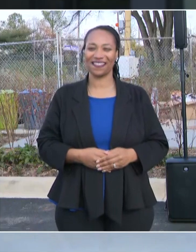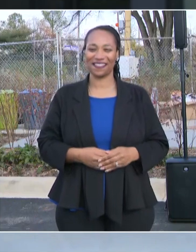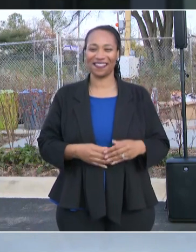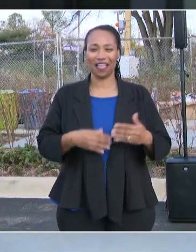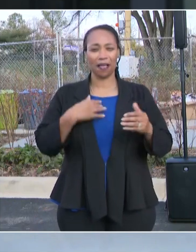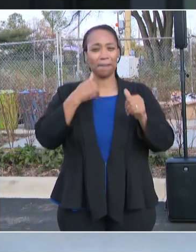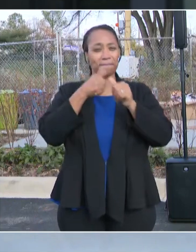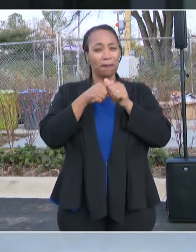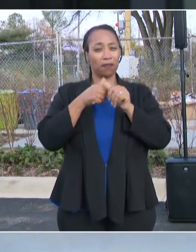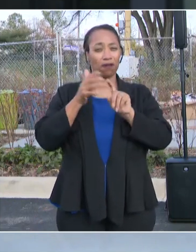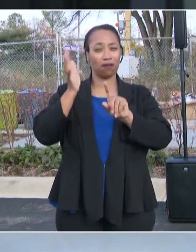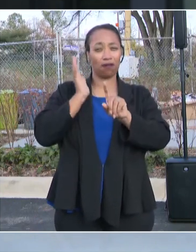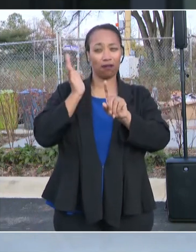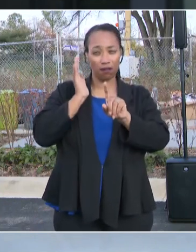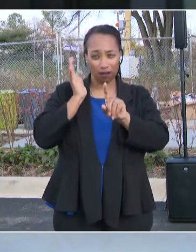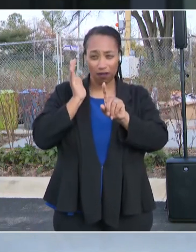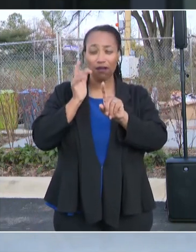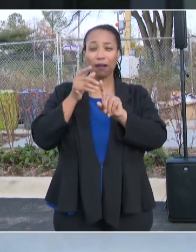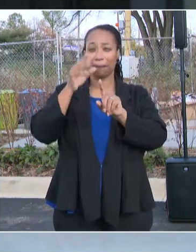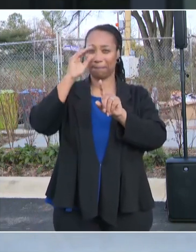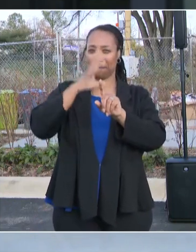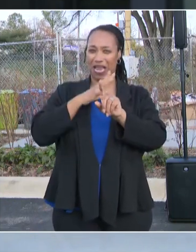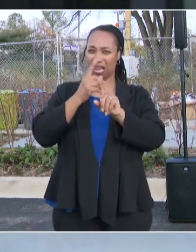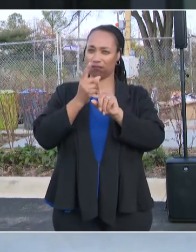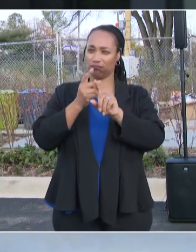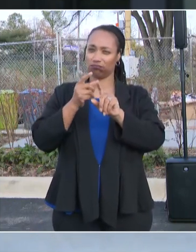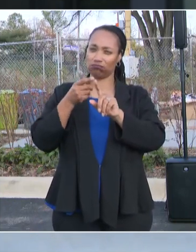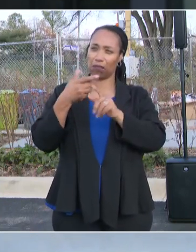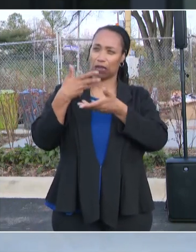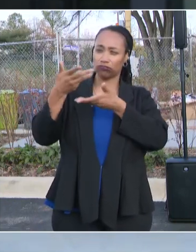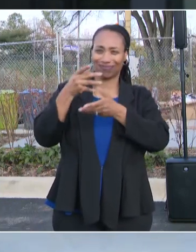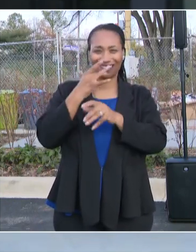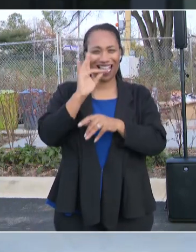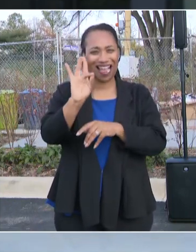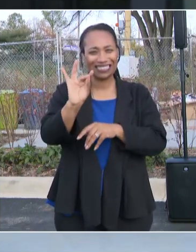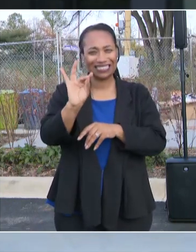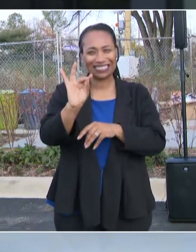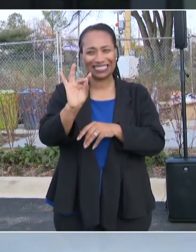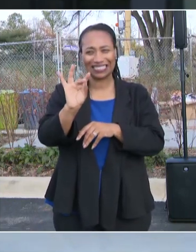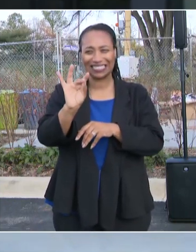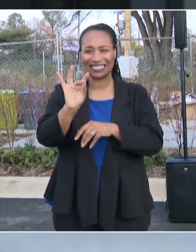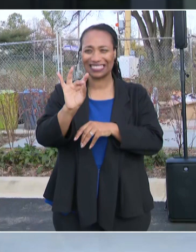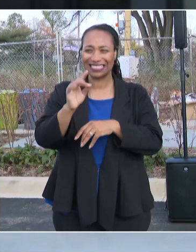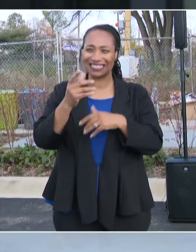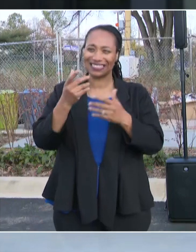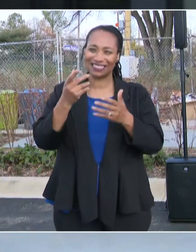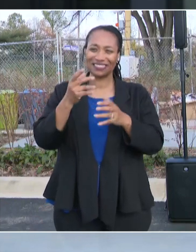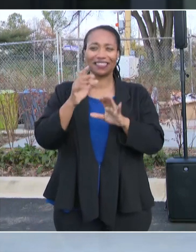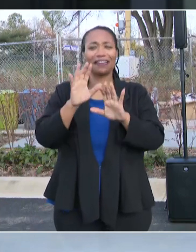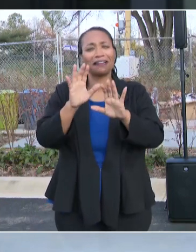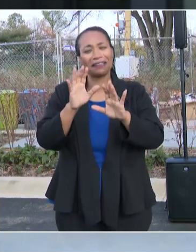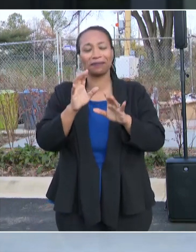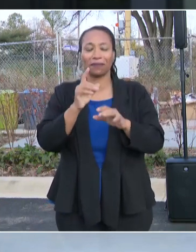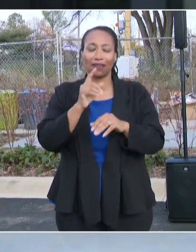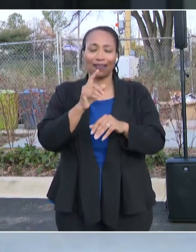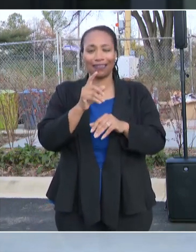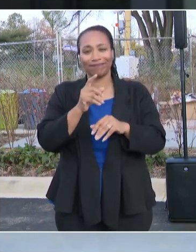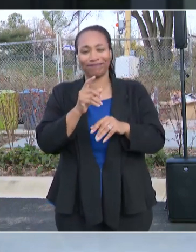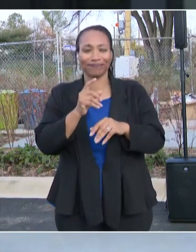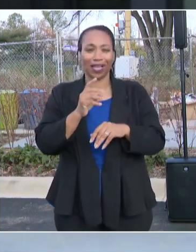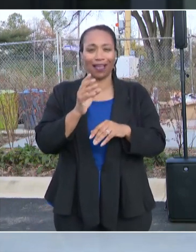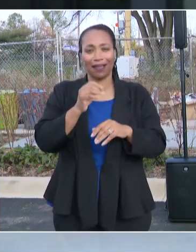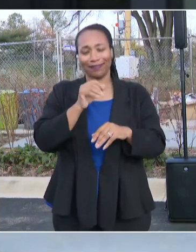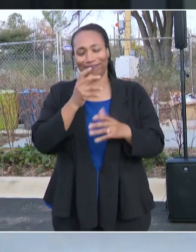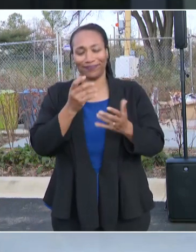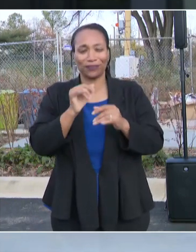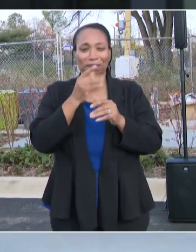jokes, but nonetheless, Tendana, you know, he always had his jokes, man. I love and miss him. And I think about people like Miss Farrell. I used to come to the